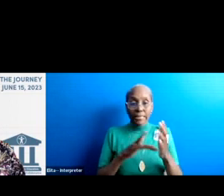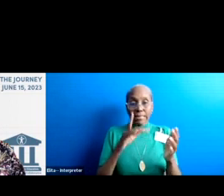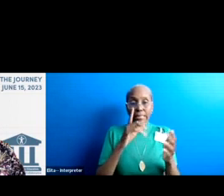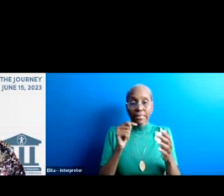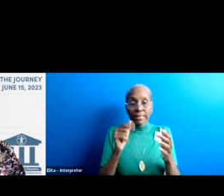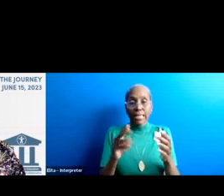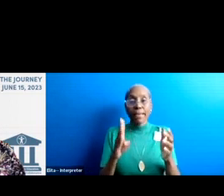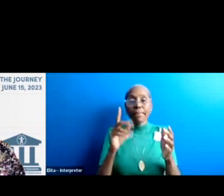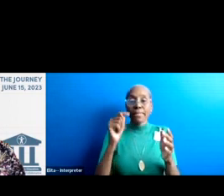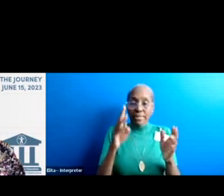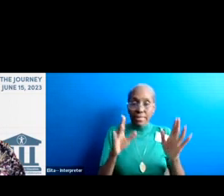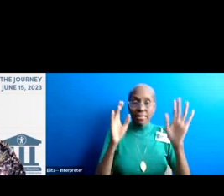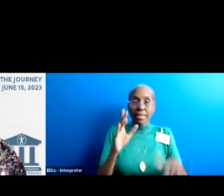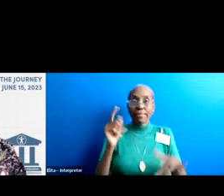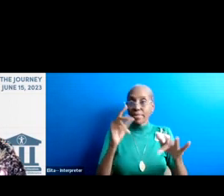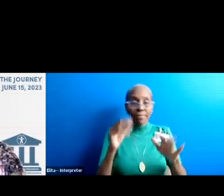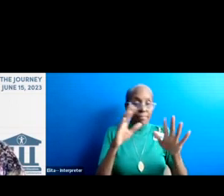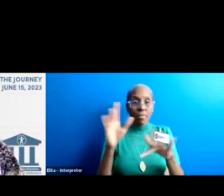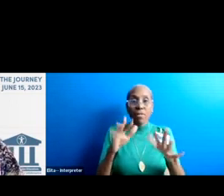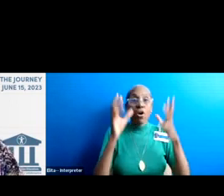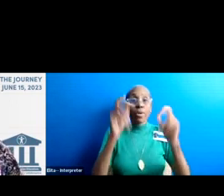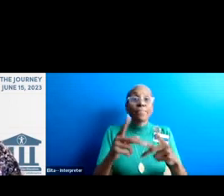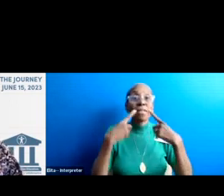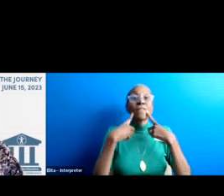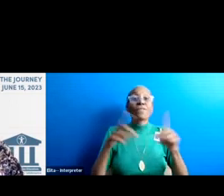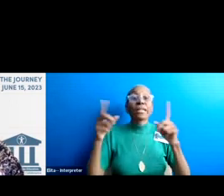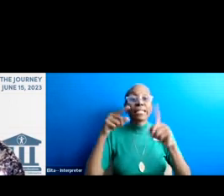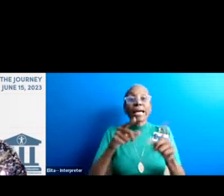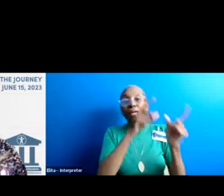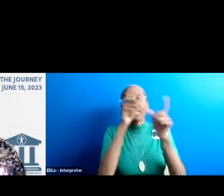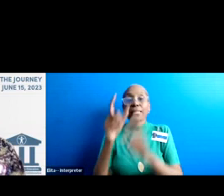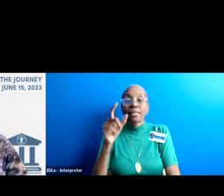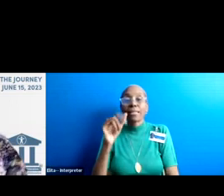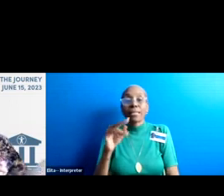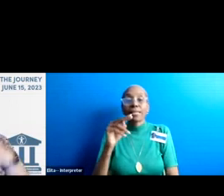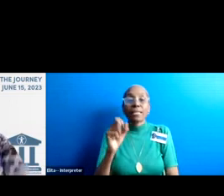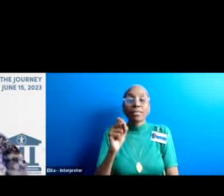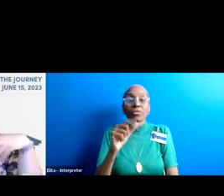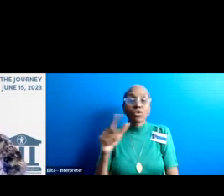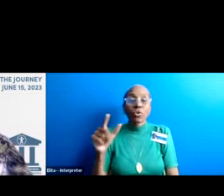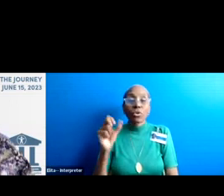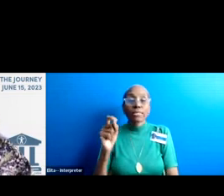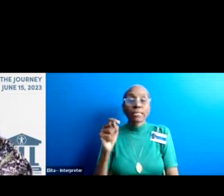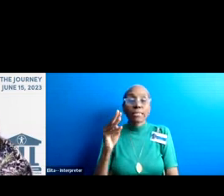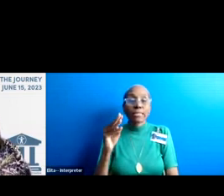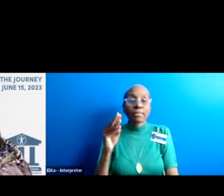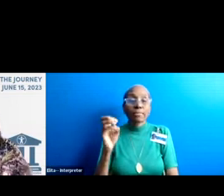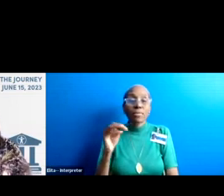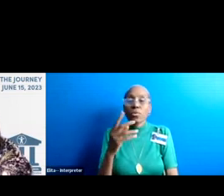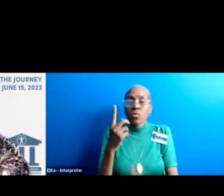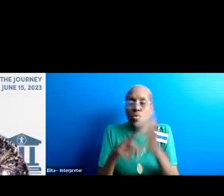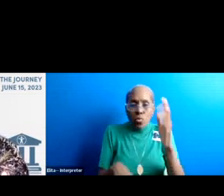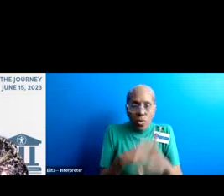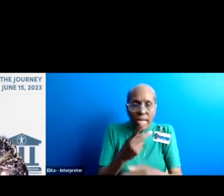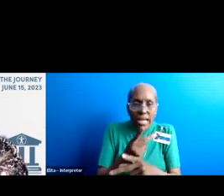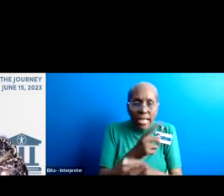again, tab. Okay, finally I'm at install Steam. I don't know what kind of void I